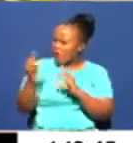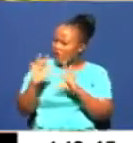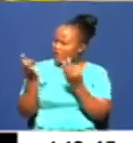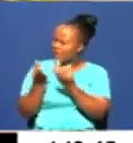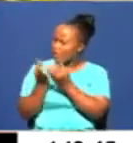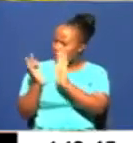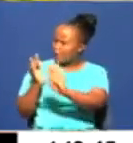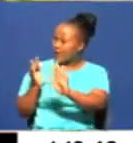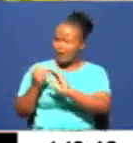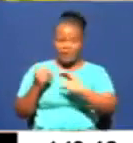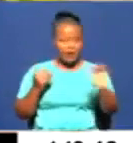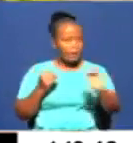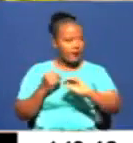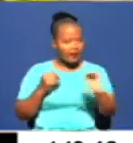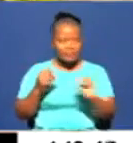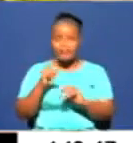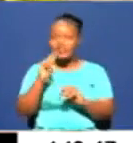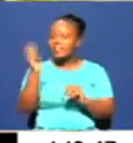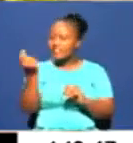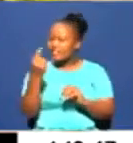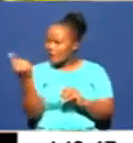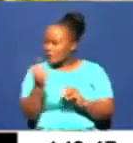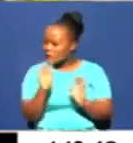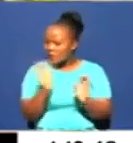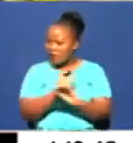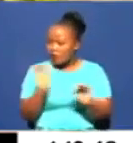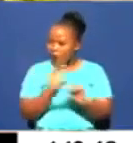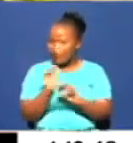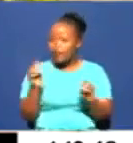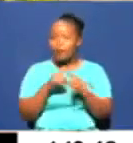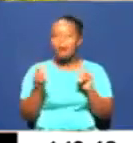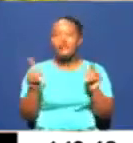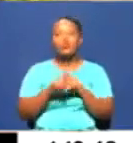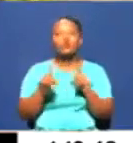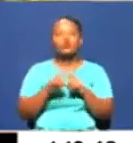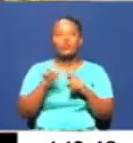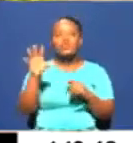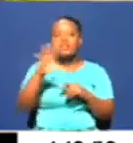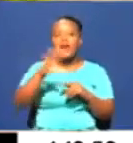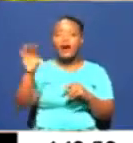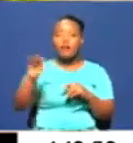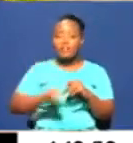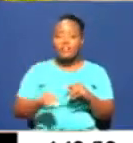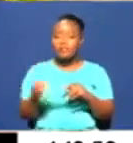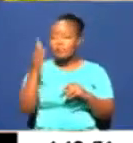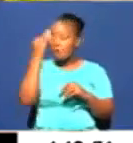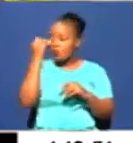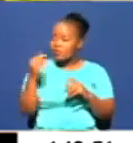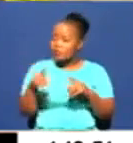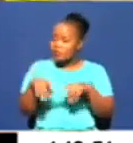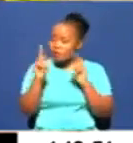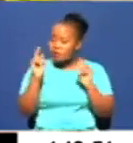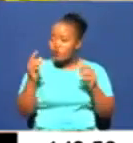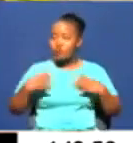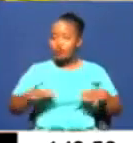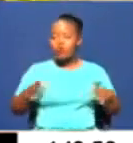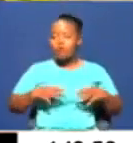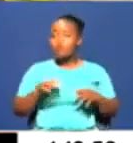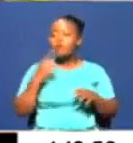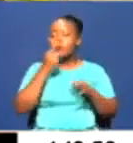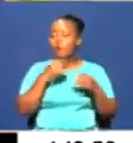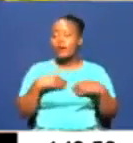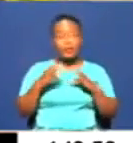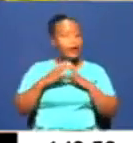not only to Kenya alone, but to the African continent in general, because he was one of those people who played a major role